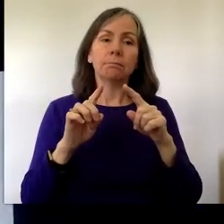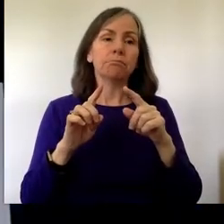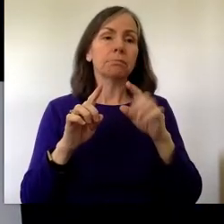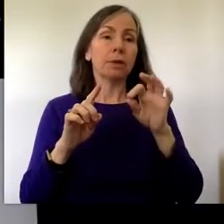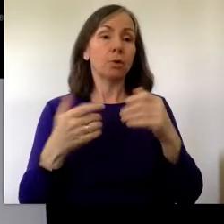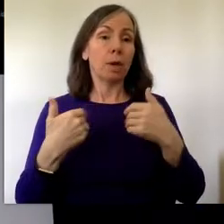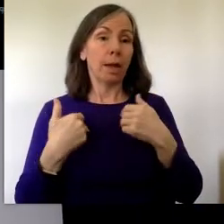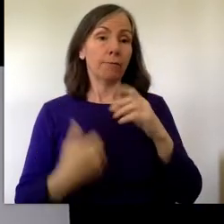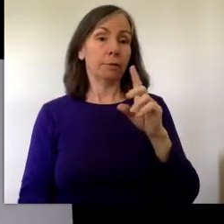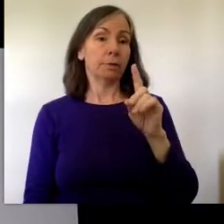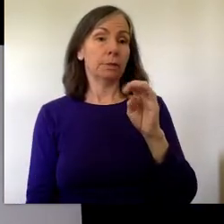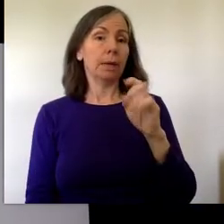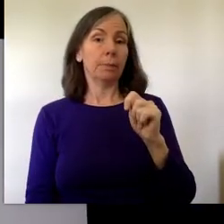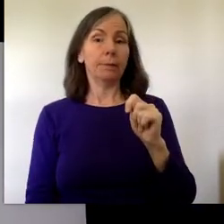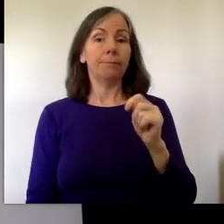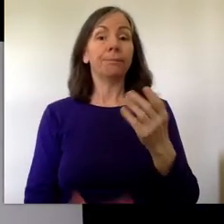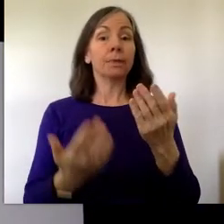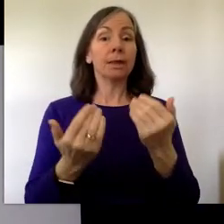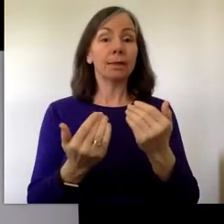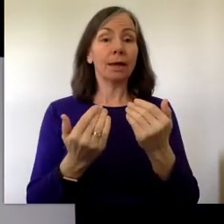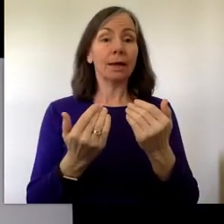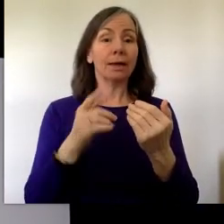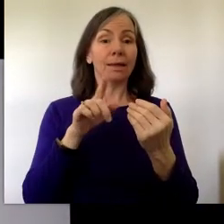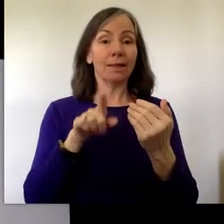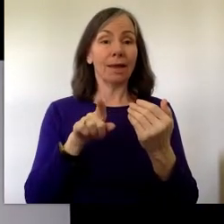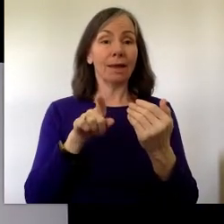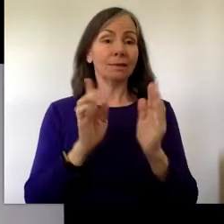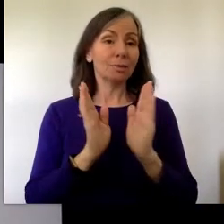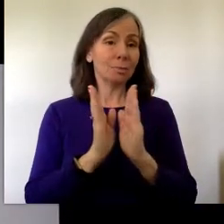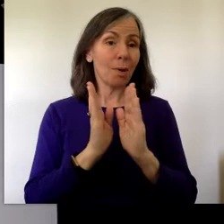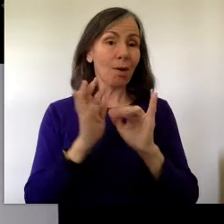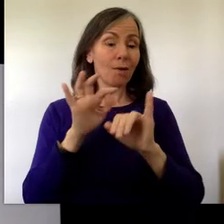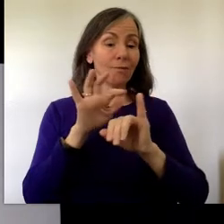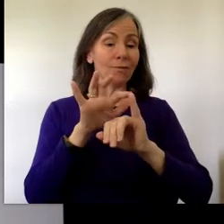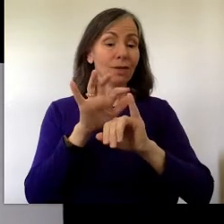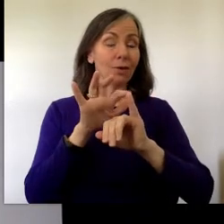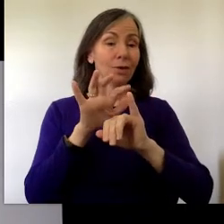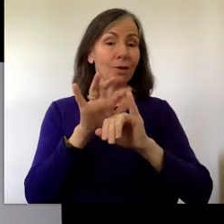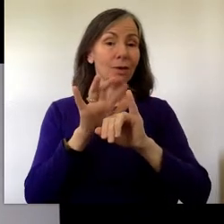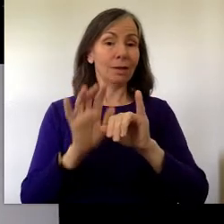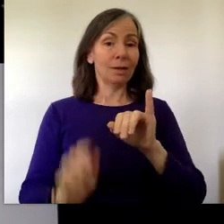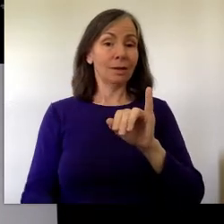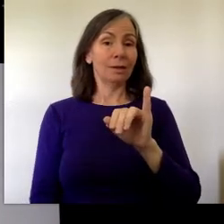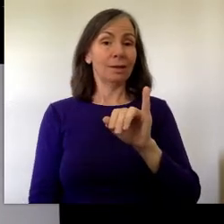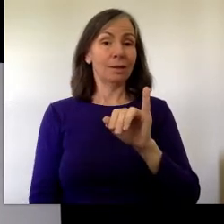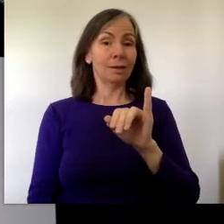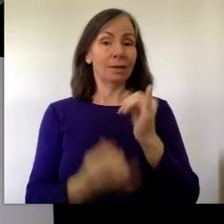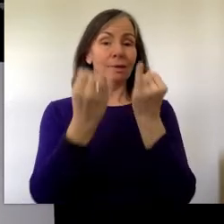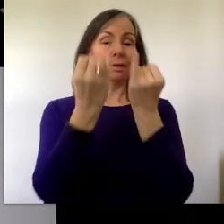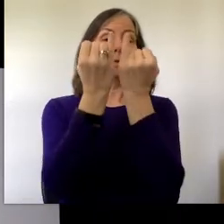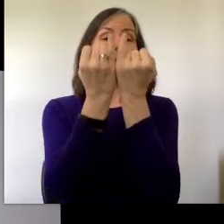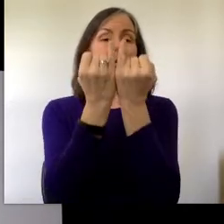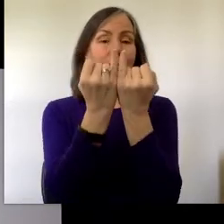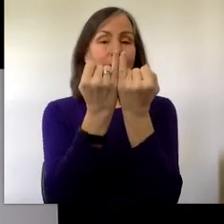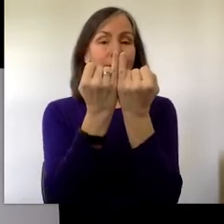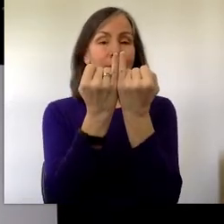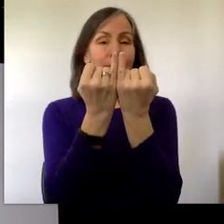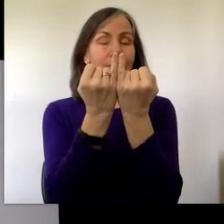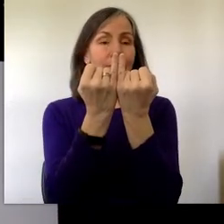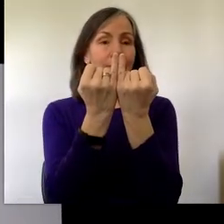Bent little finger. So the person that's dominant, you can see their little fingers, their